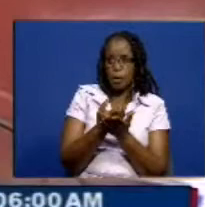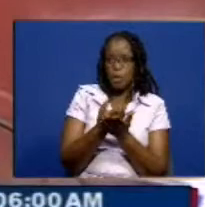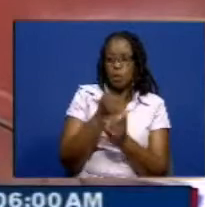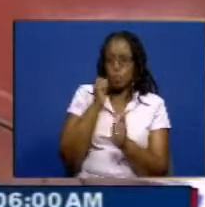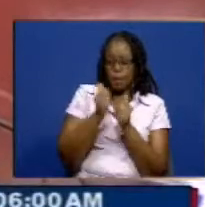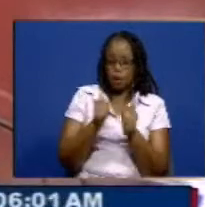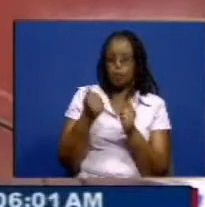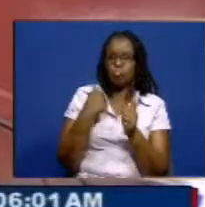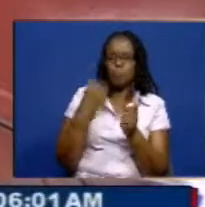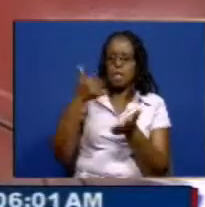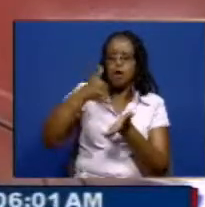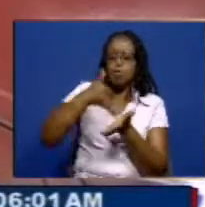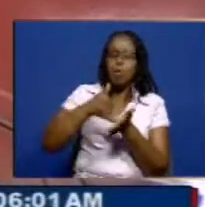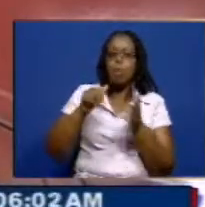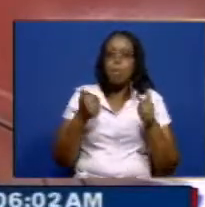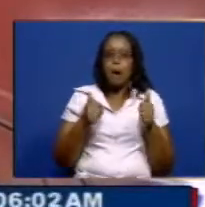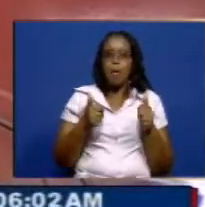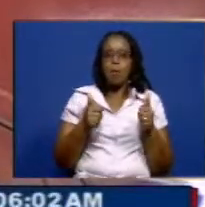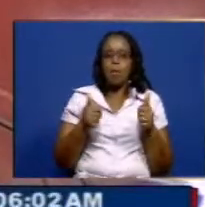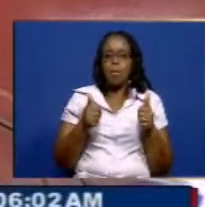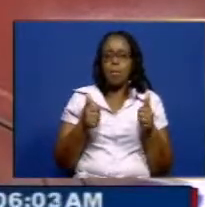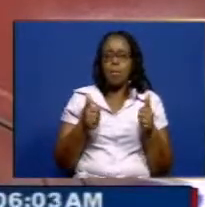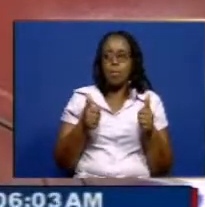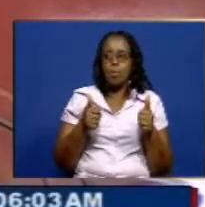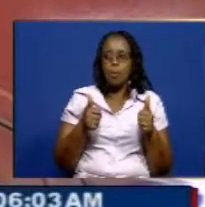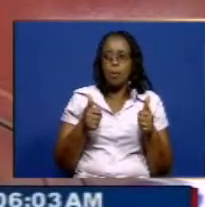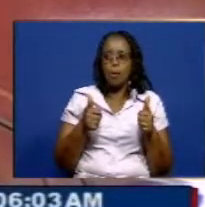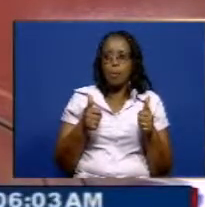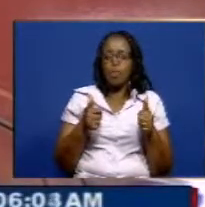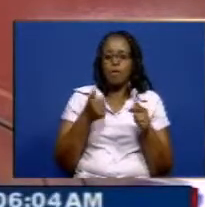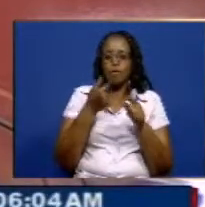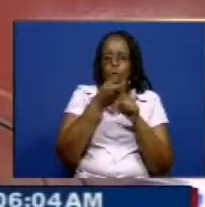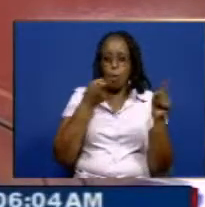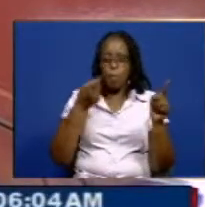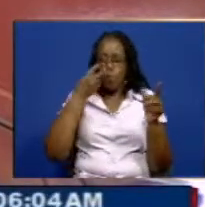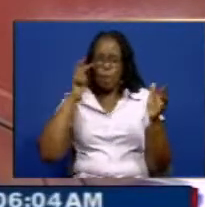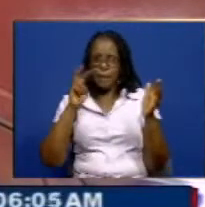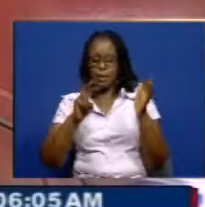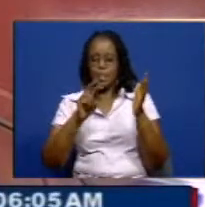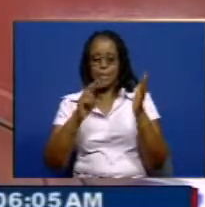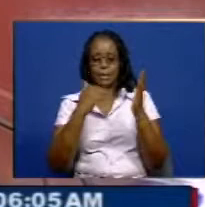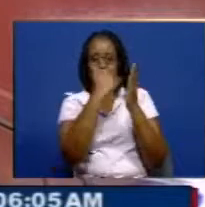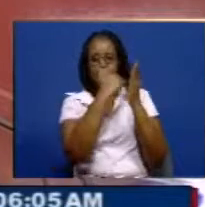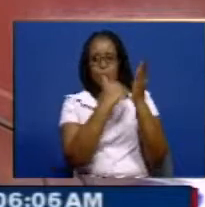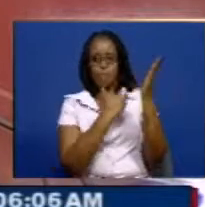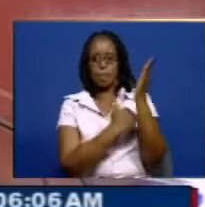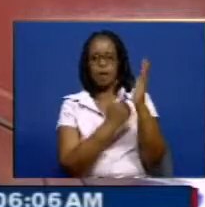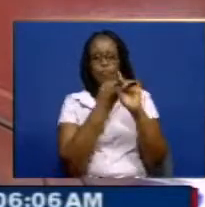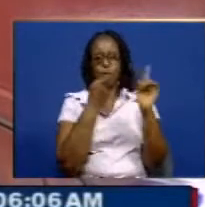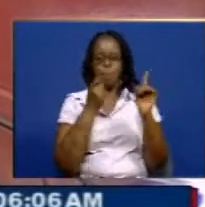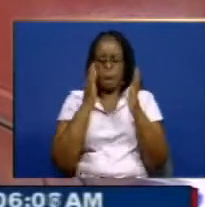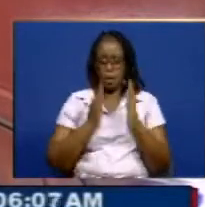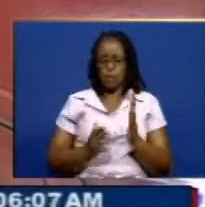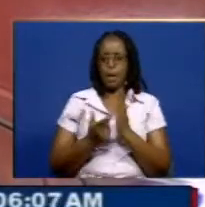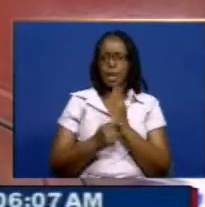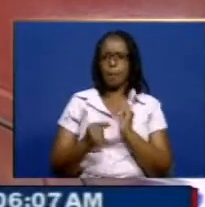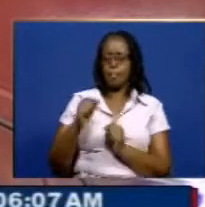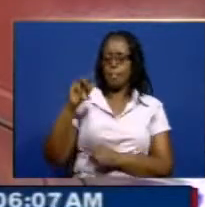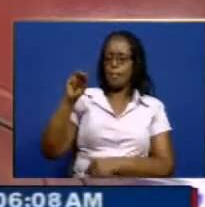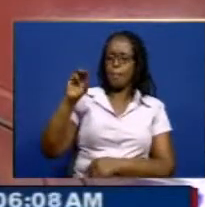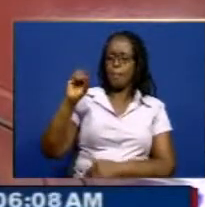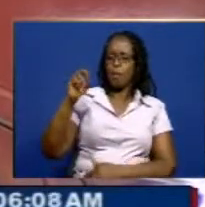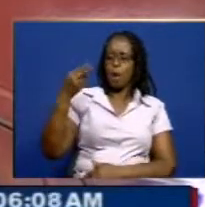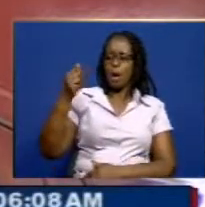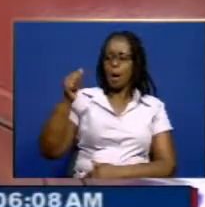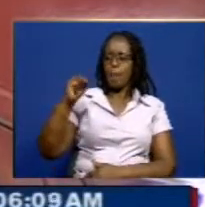omitted from the witness statement of Mr. Shoaib Bare Ahmed that was served on us last